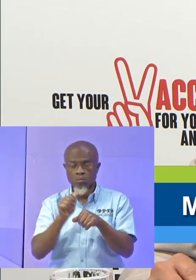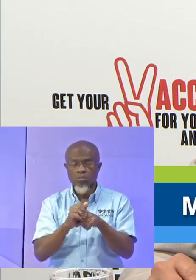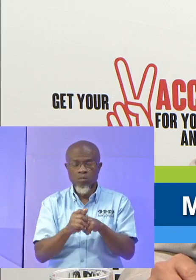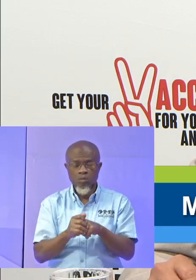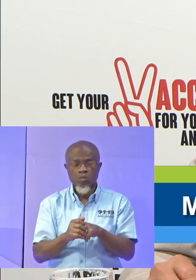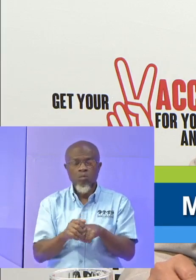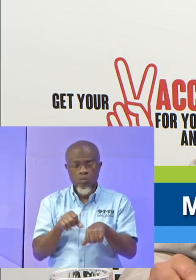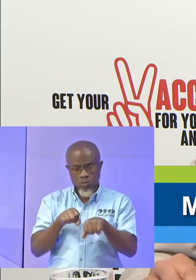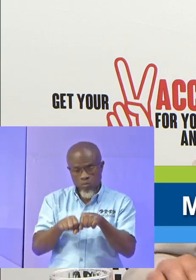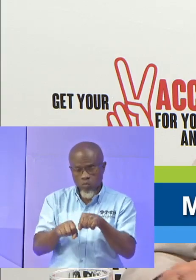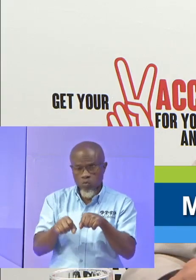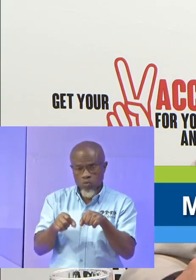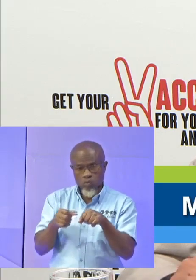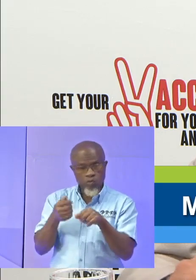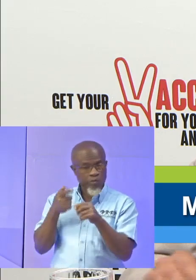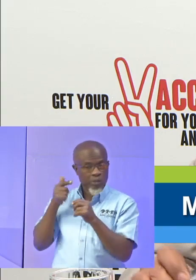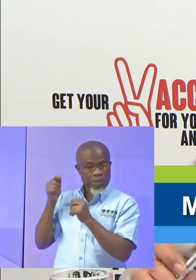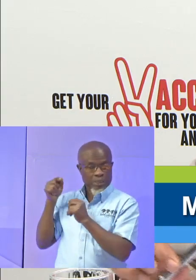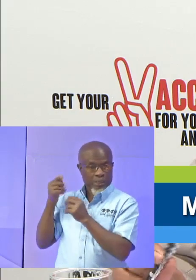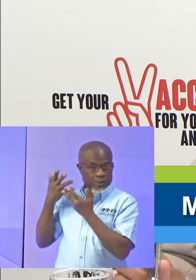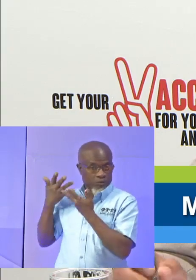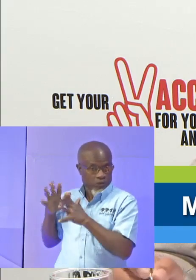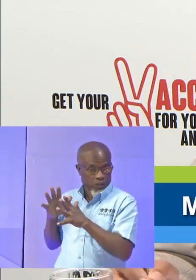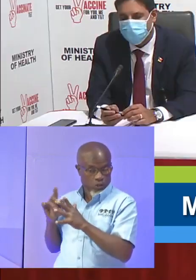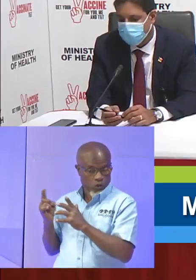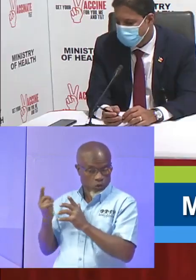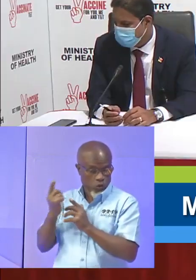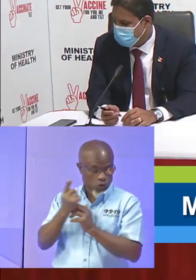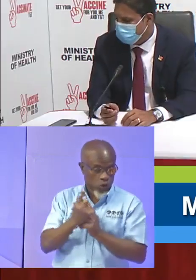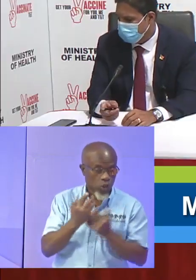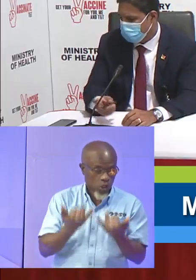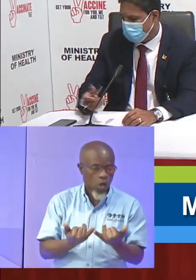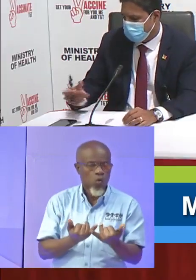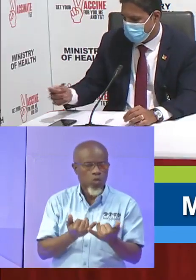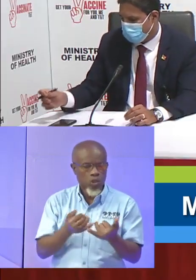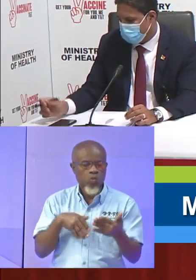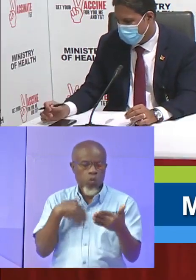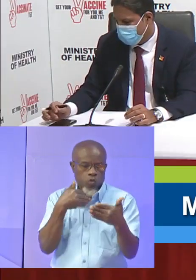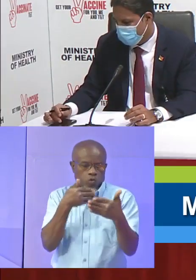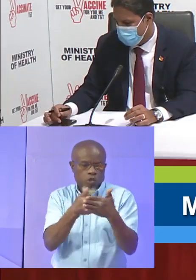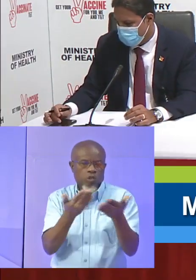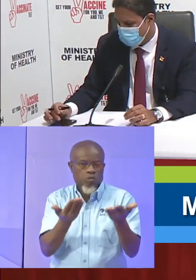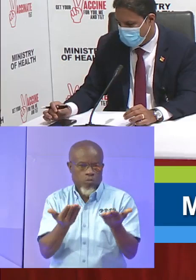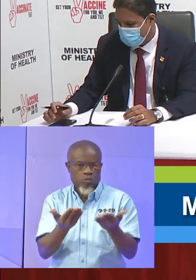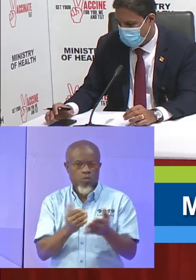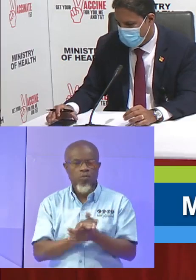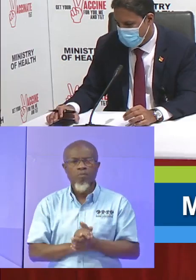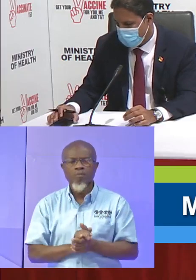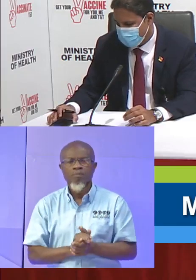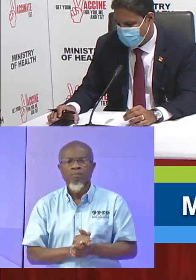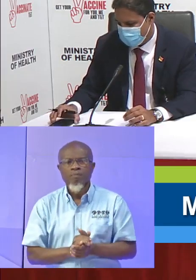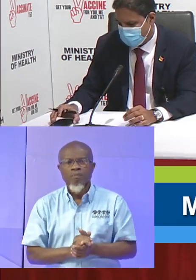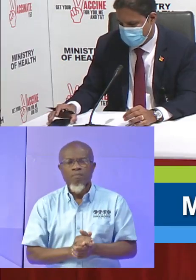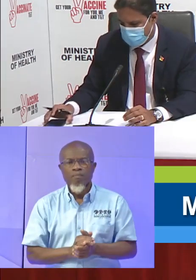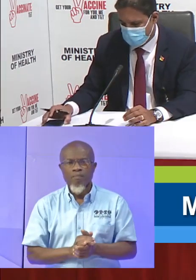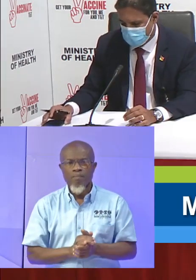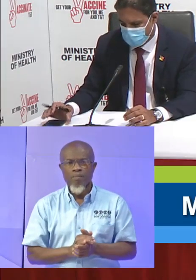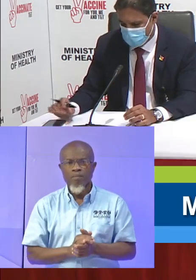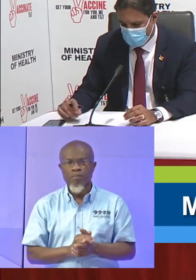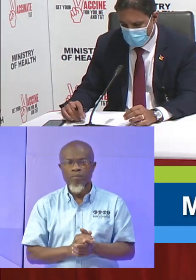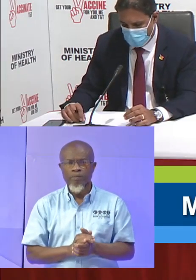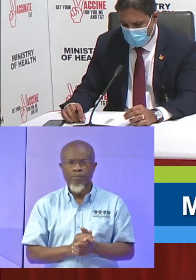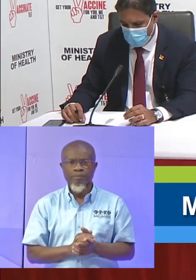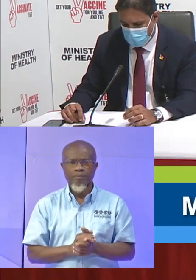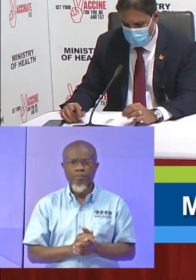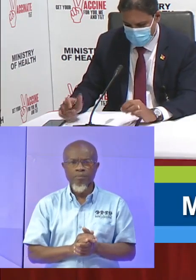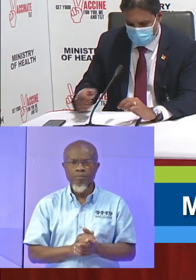and today, and this is where we are going forward. Thank you. Thank you, Minister. And media, you are welcome to